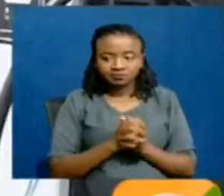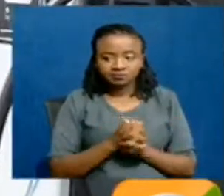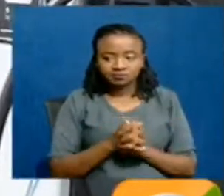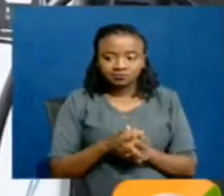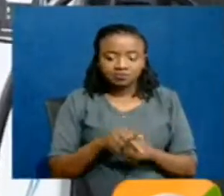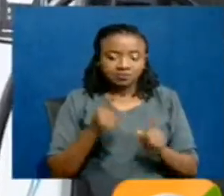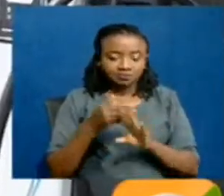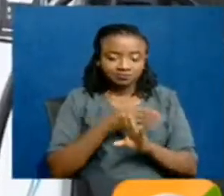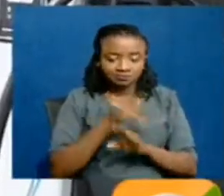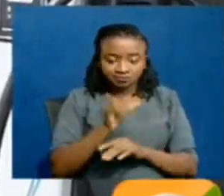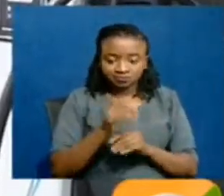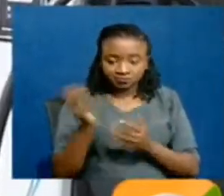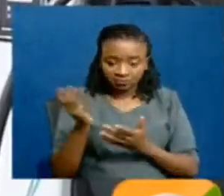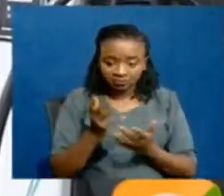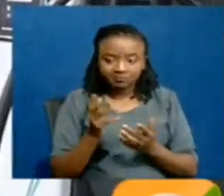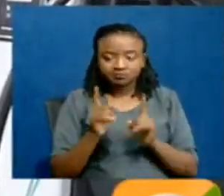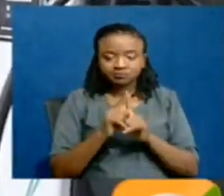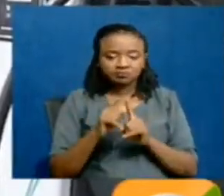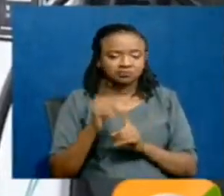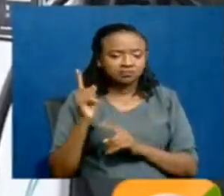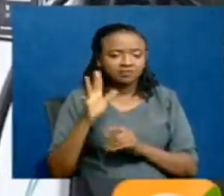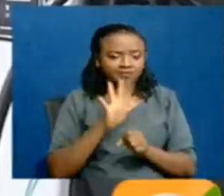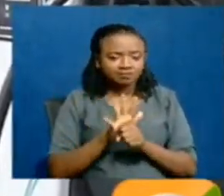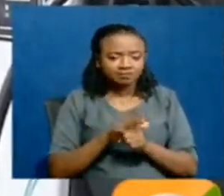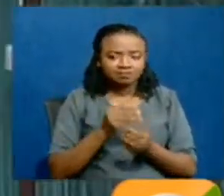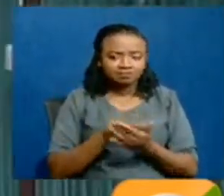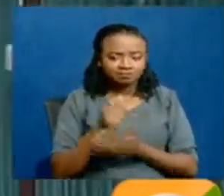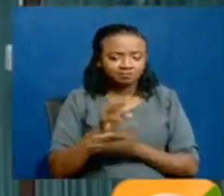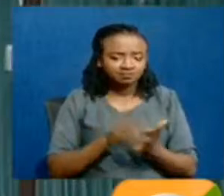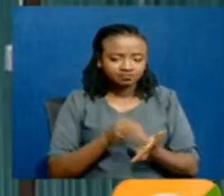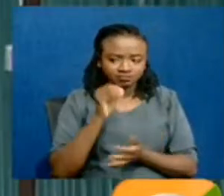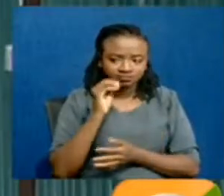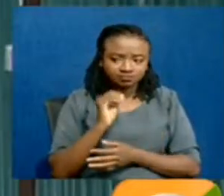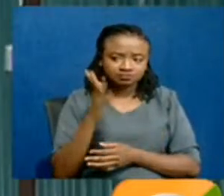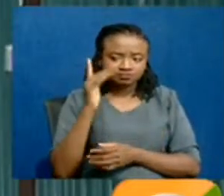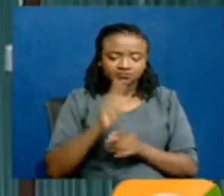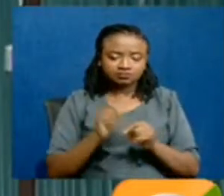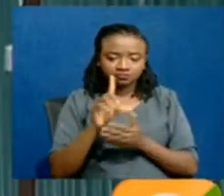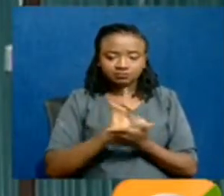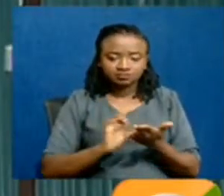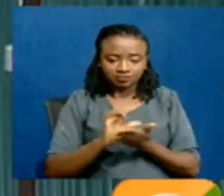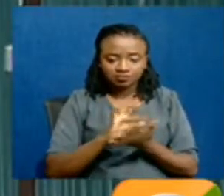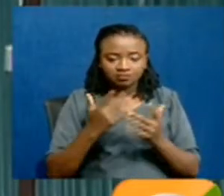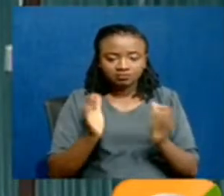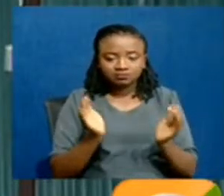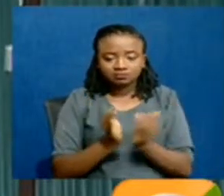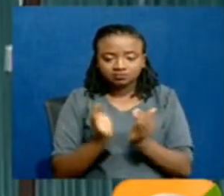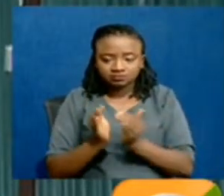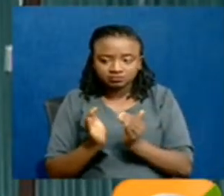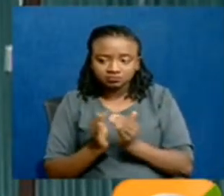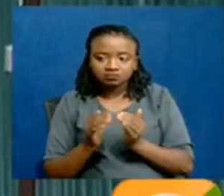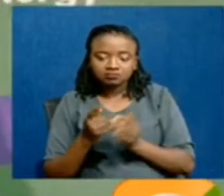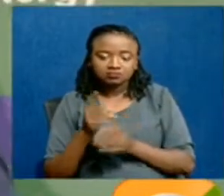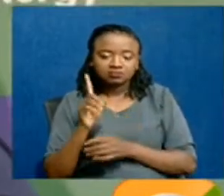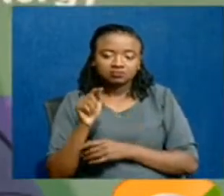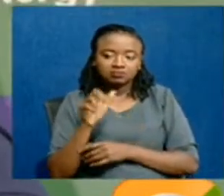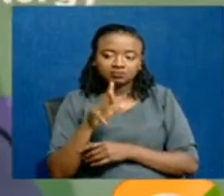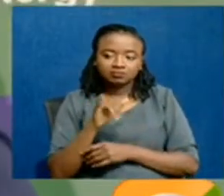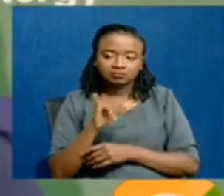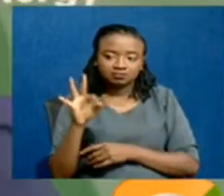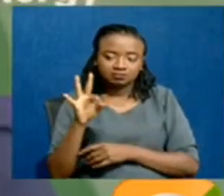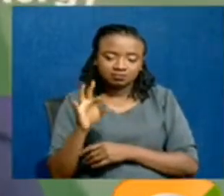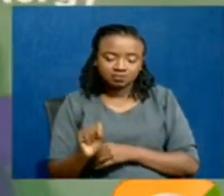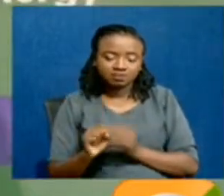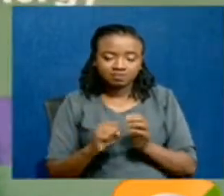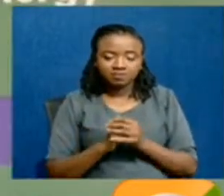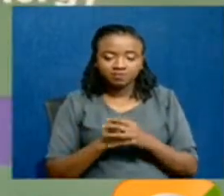tariff was introduced, motorists paid significantly higher rates under the domestic or small commercial tariffs. Electric mobility